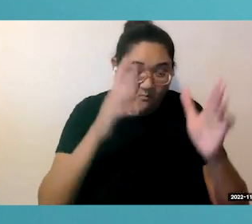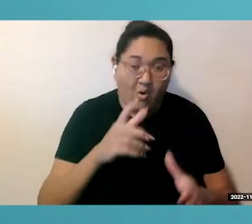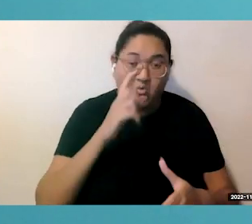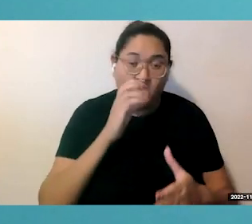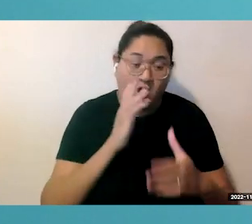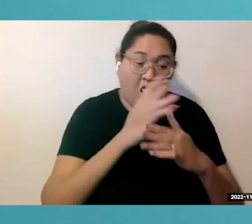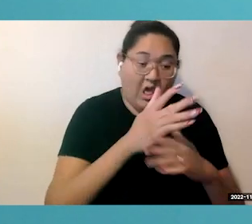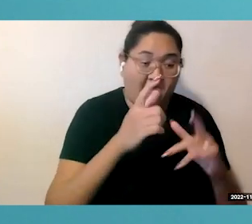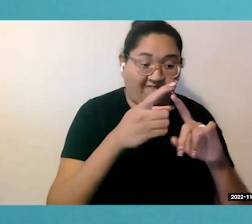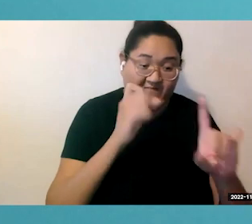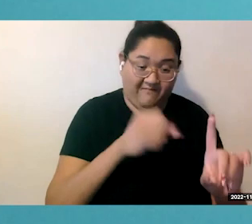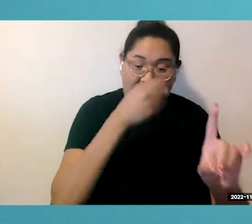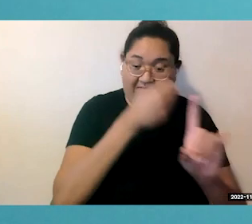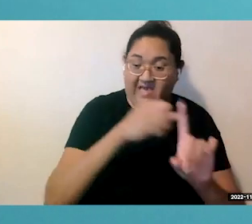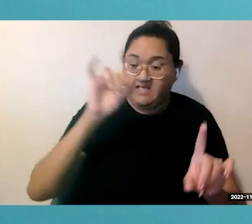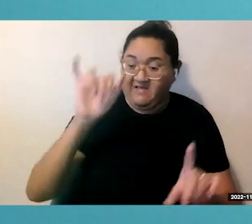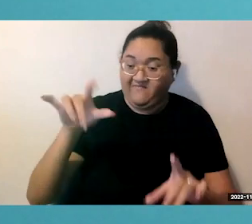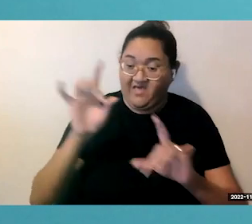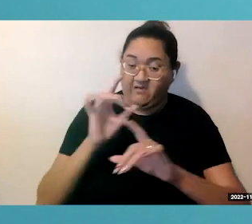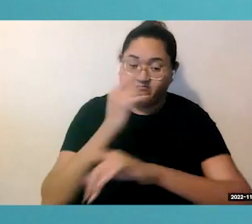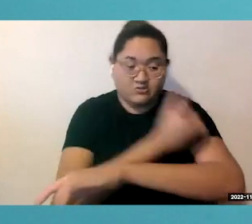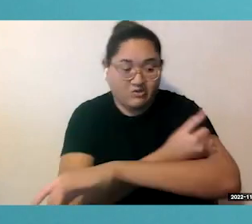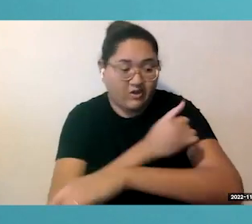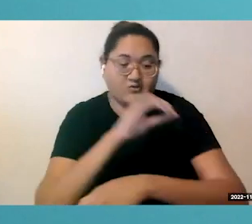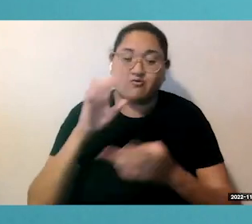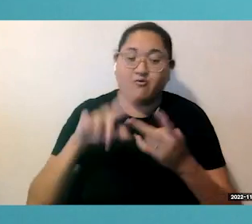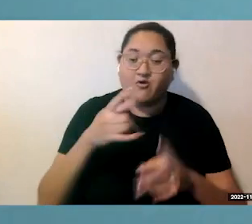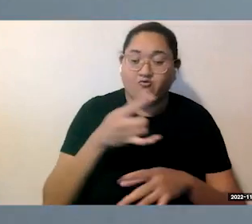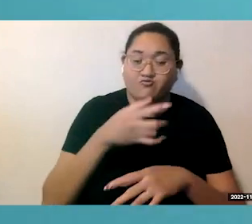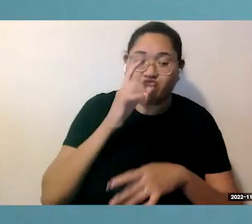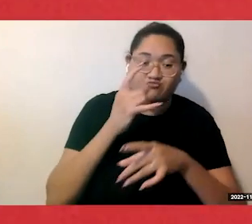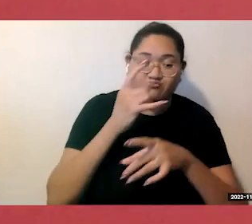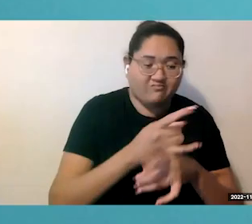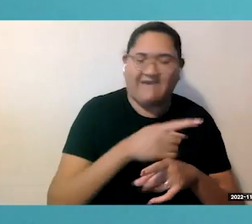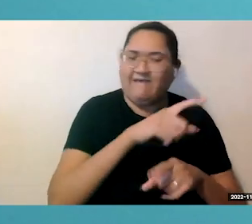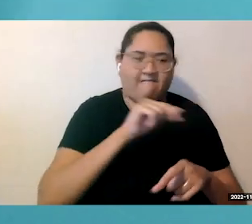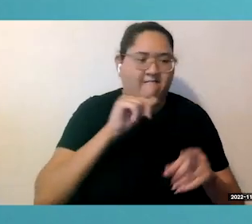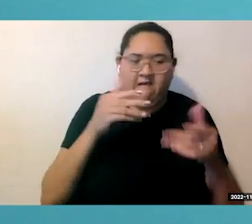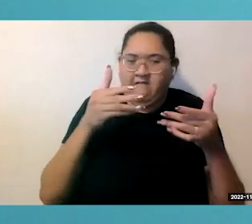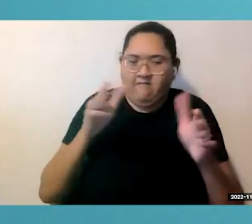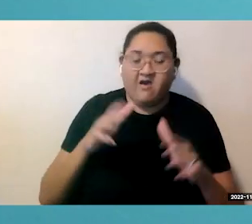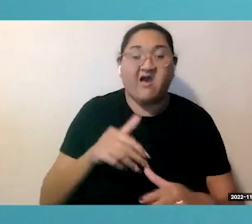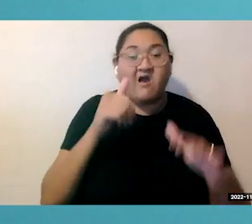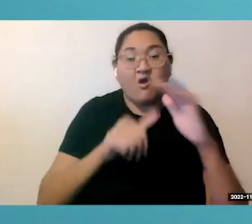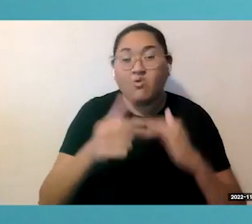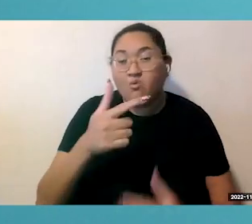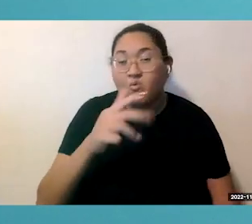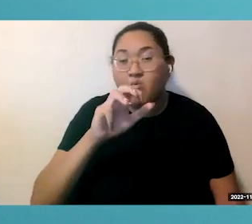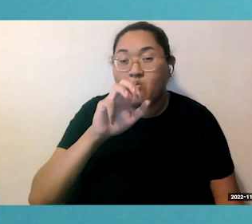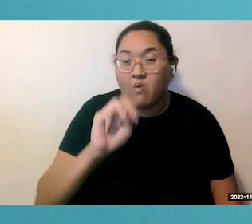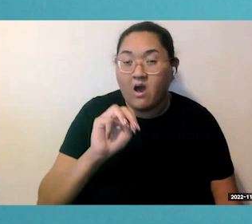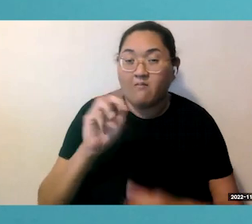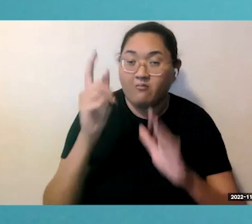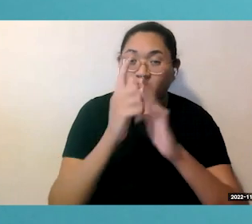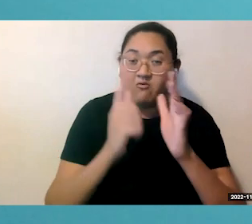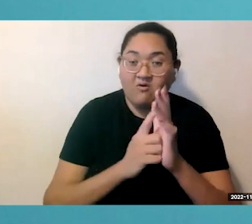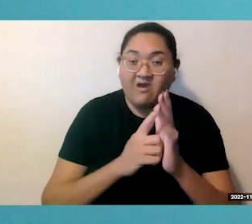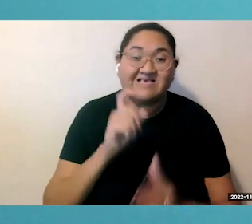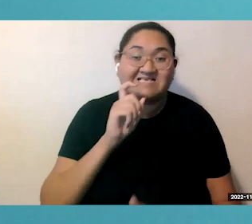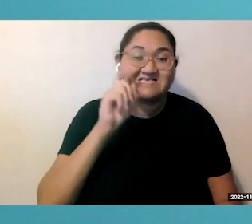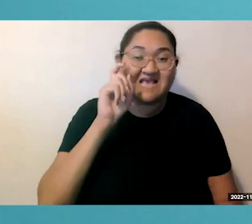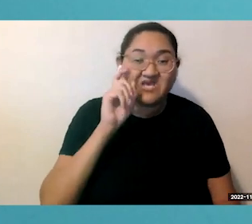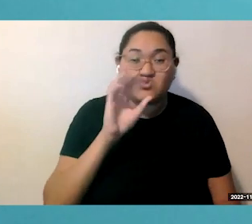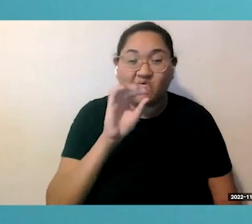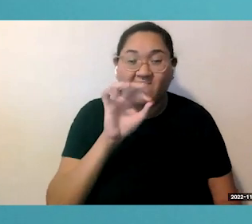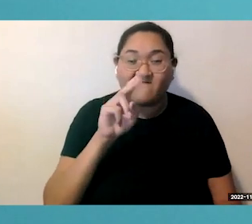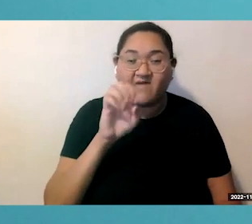is impaired or under the influence of substances is not able to give consent. Under Guam law, sexual offenses